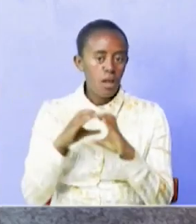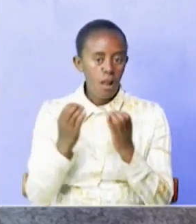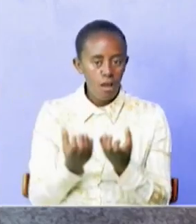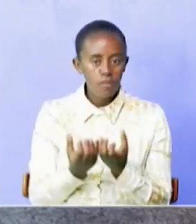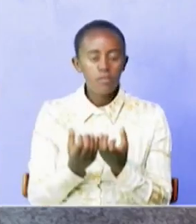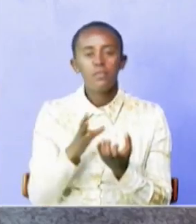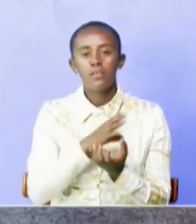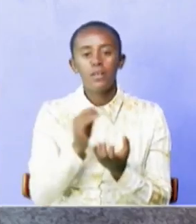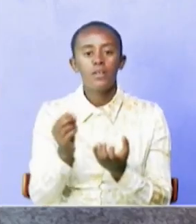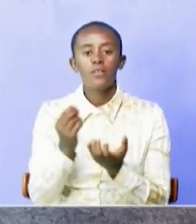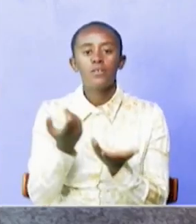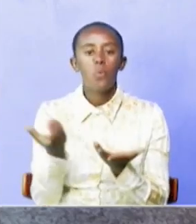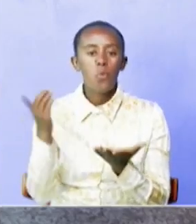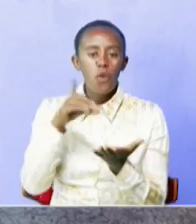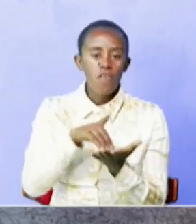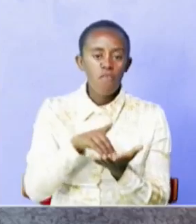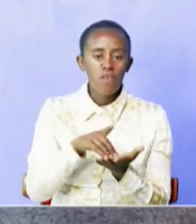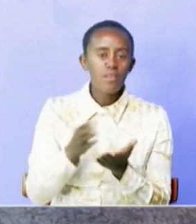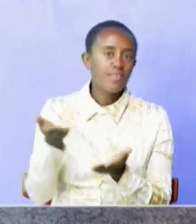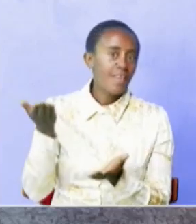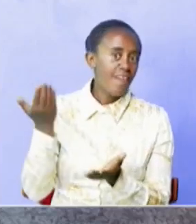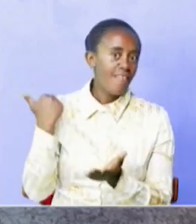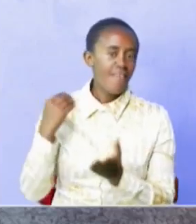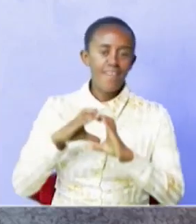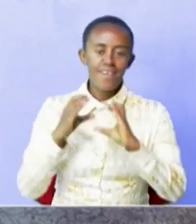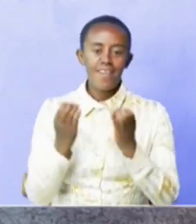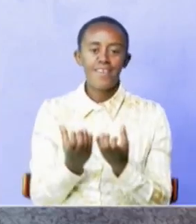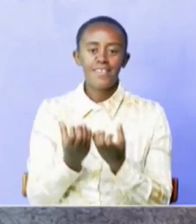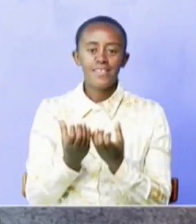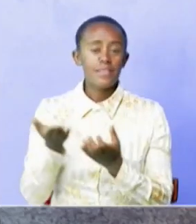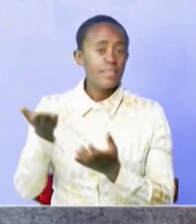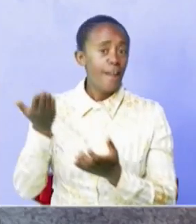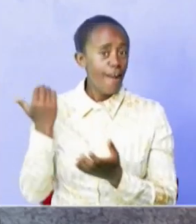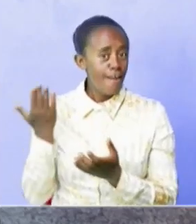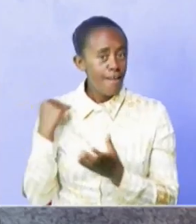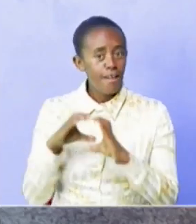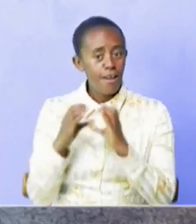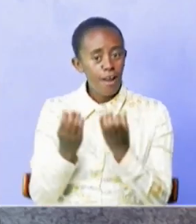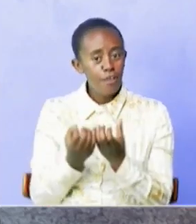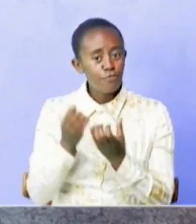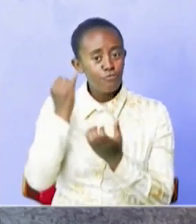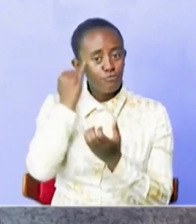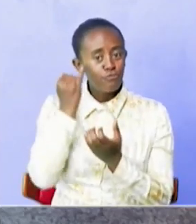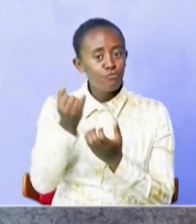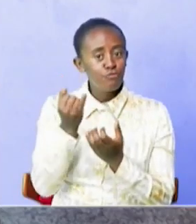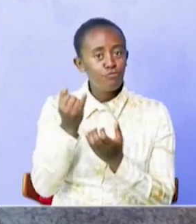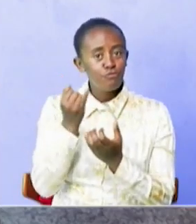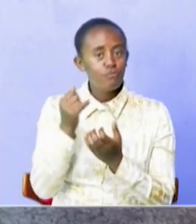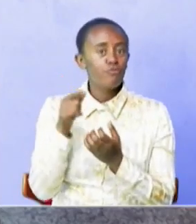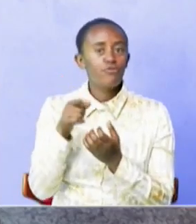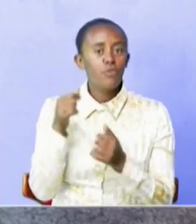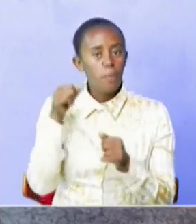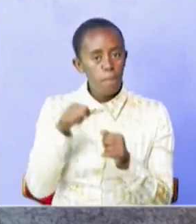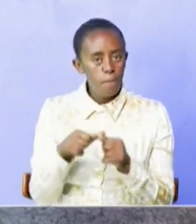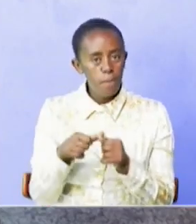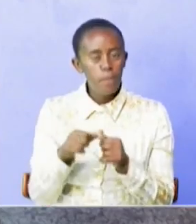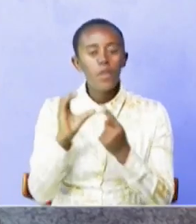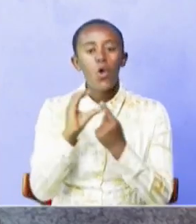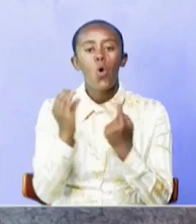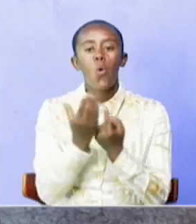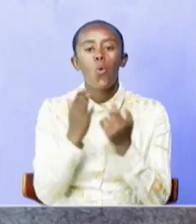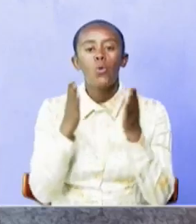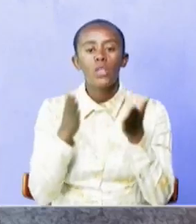talk about or revise the earlier class. In the earlier class, if you remember, we talked about